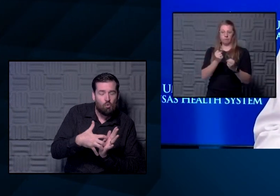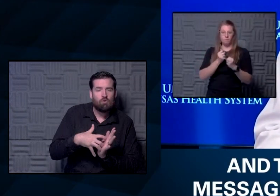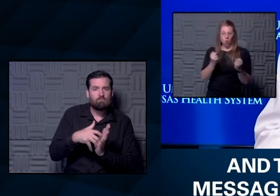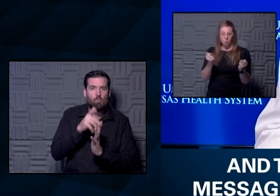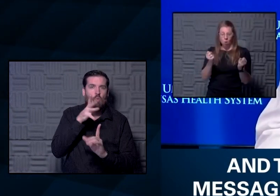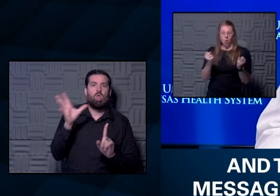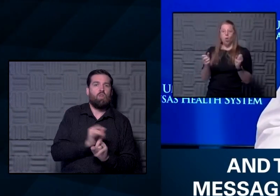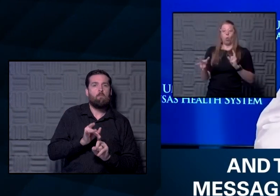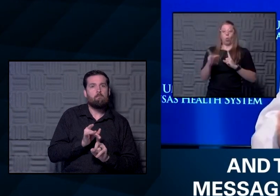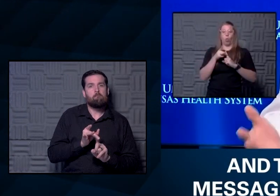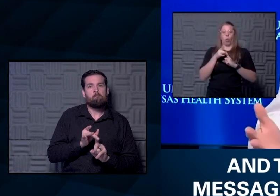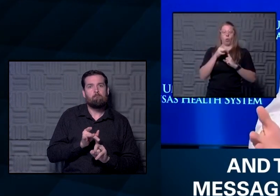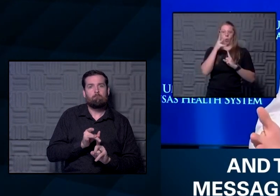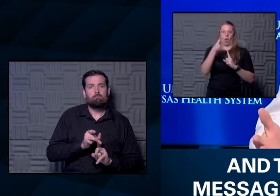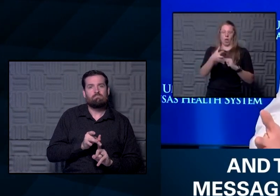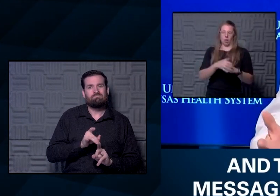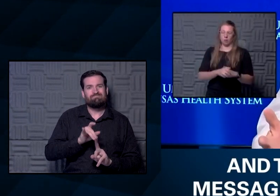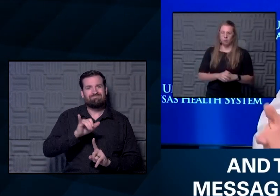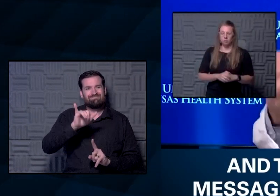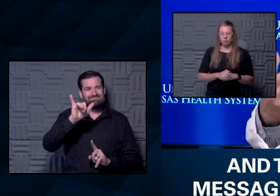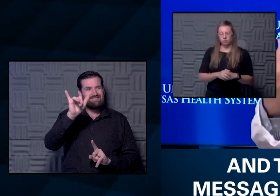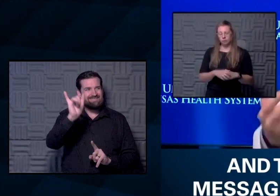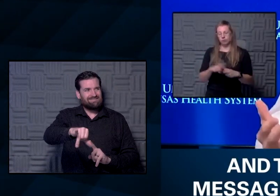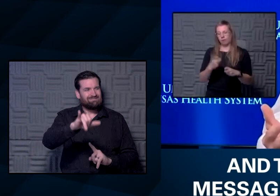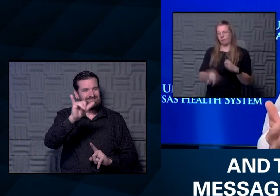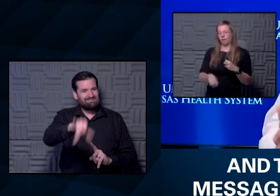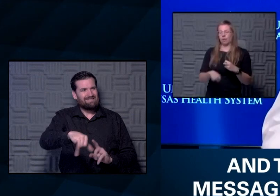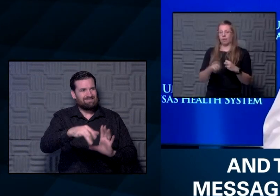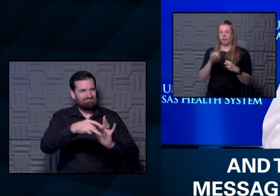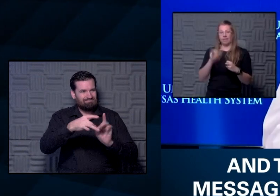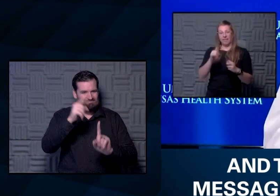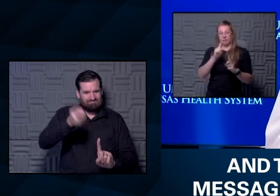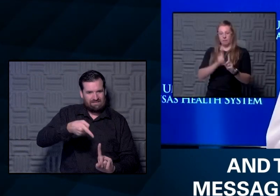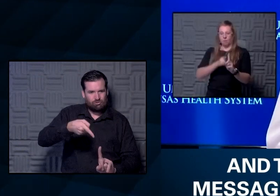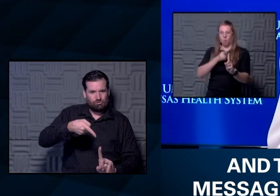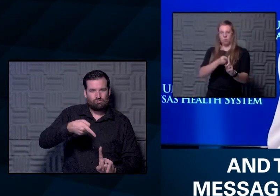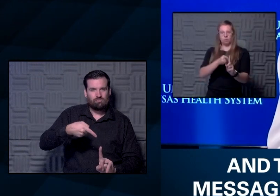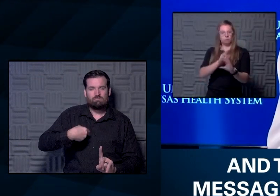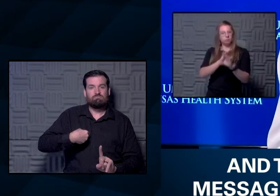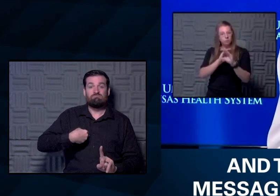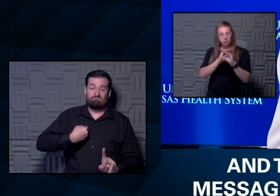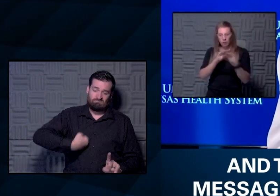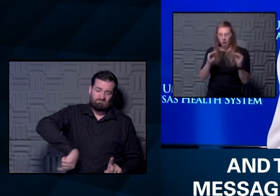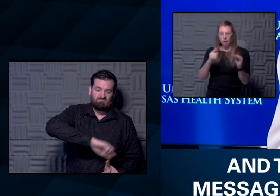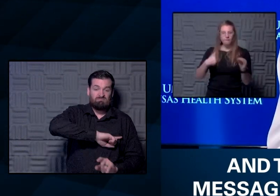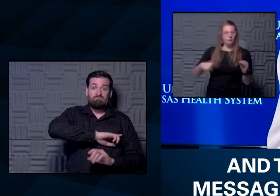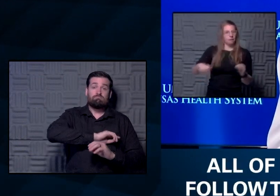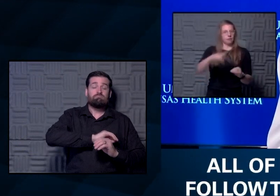you. And that's really, to me, that's the message. None of us is